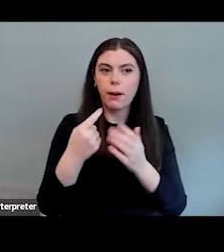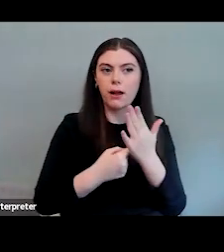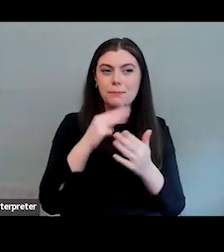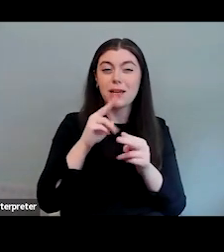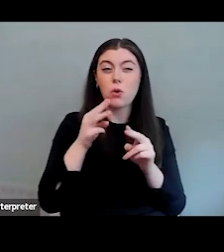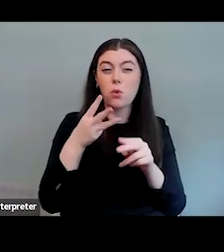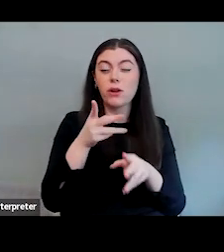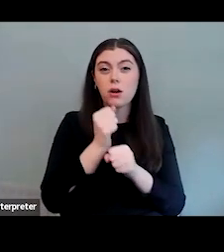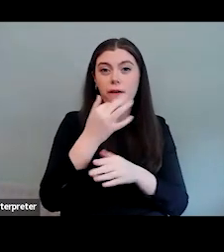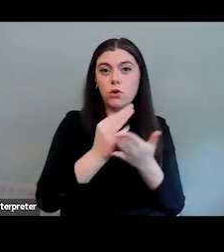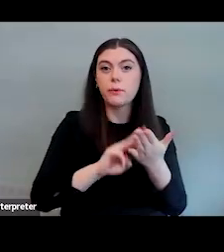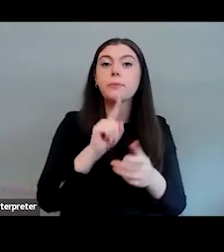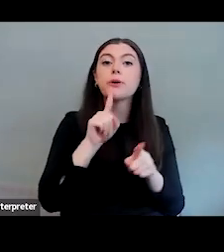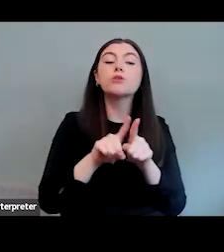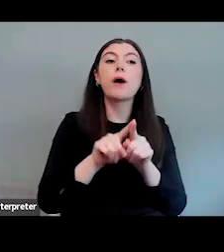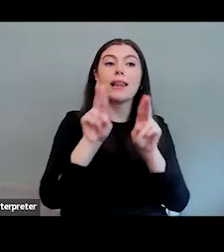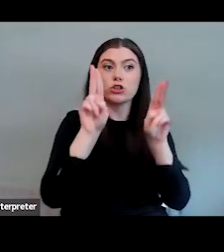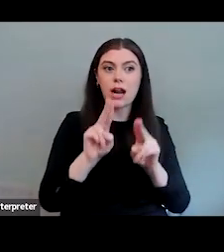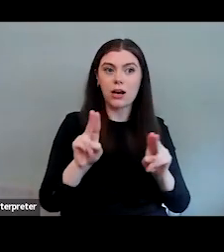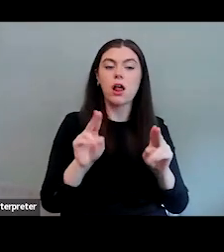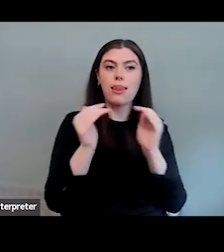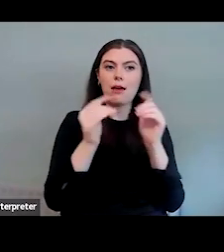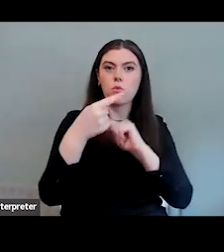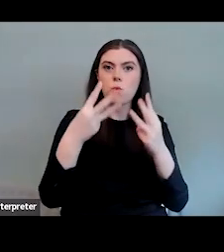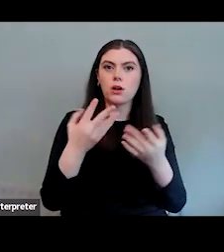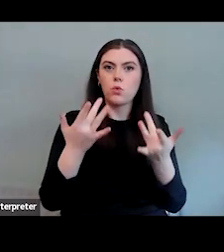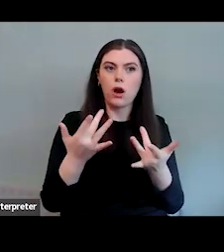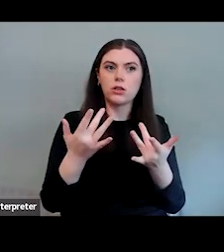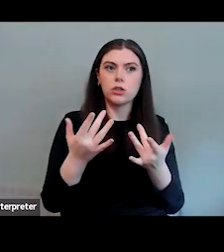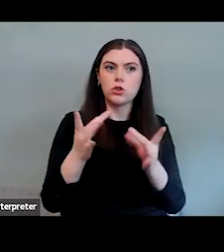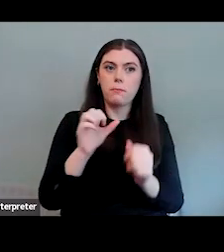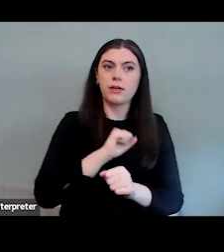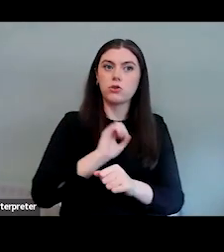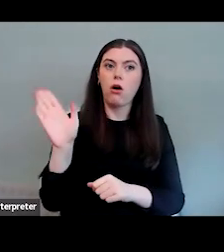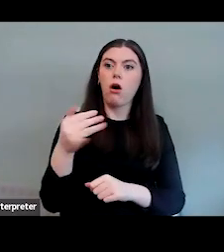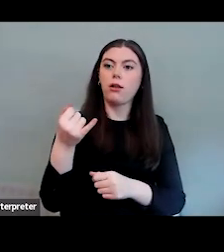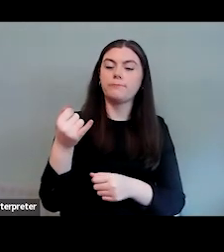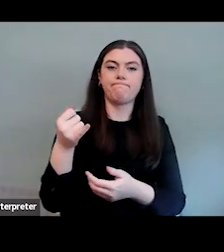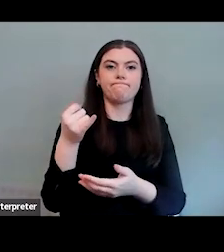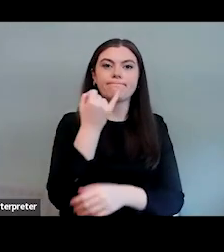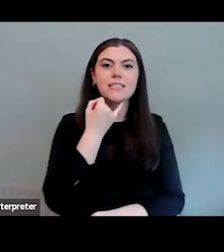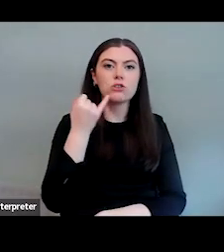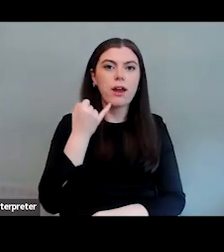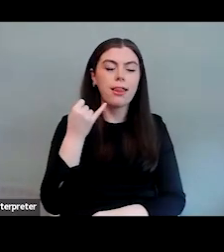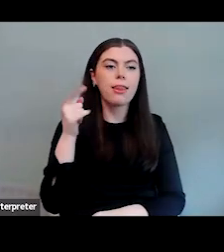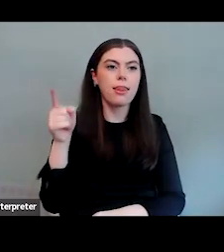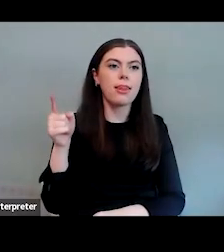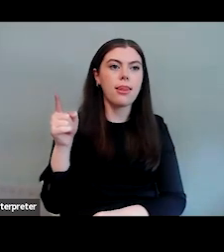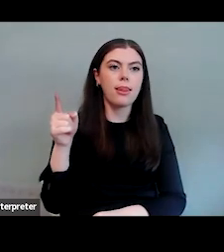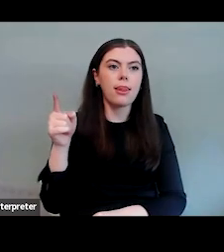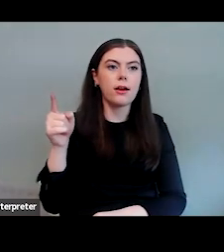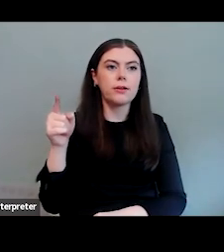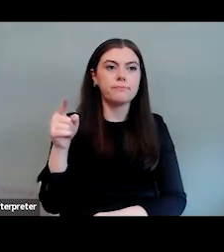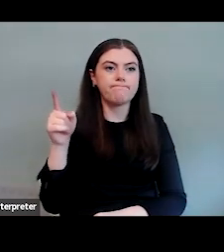what we want at the international level is to suspend Israel from all international fora, like South Africa under